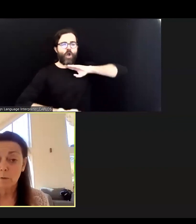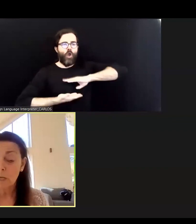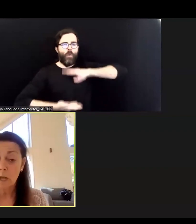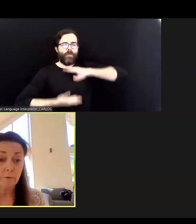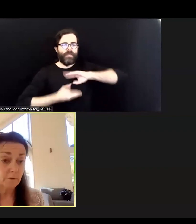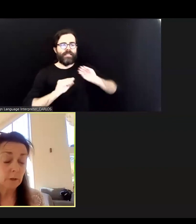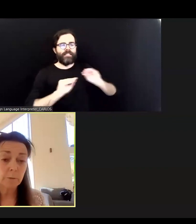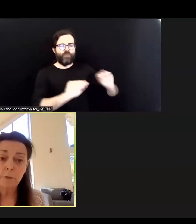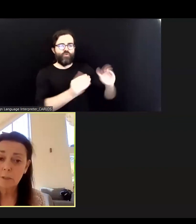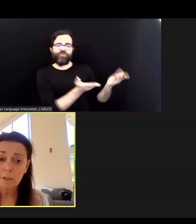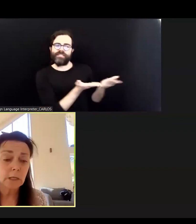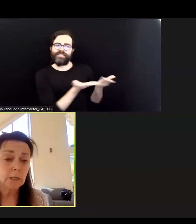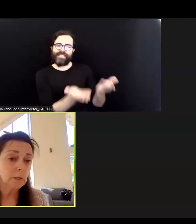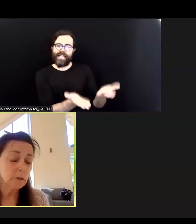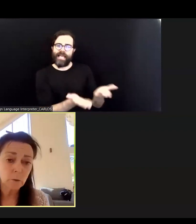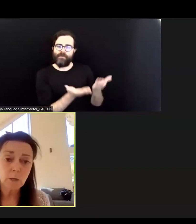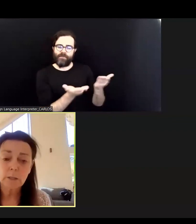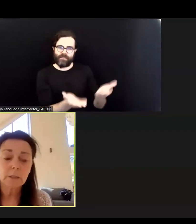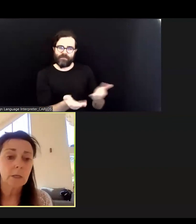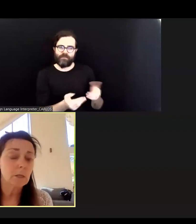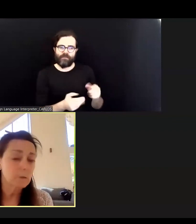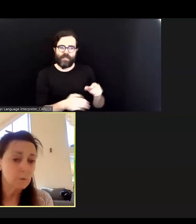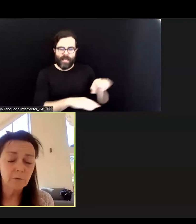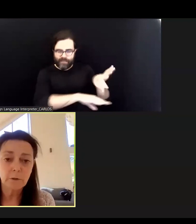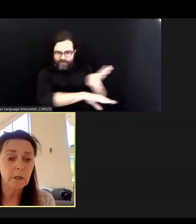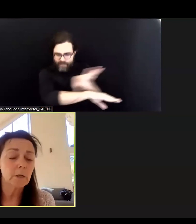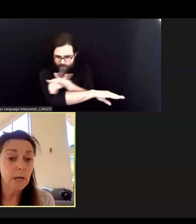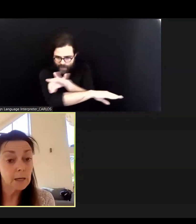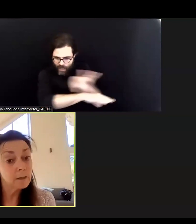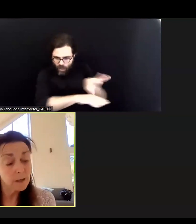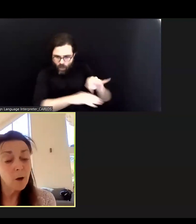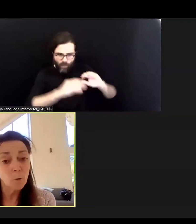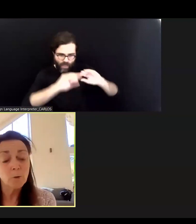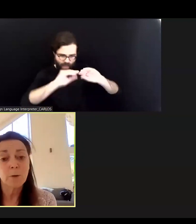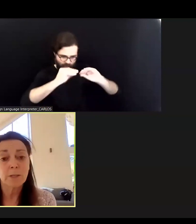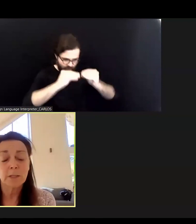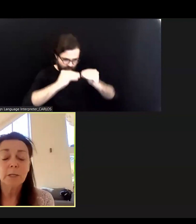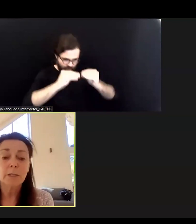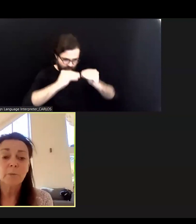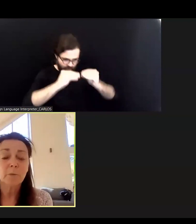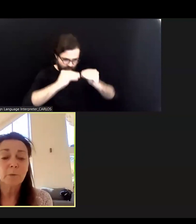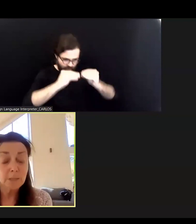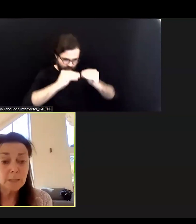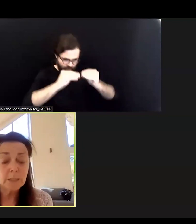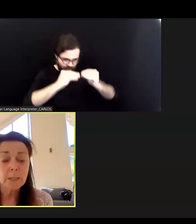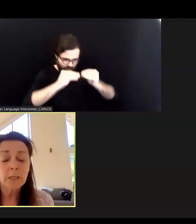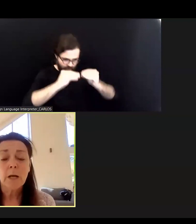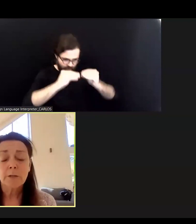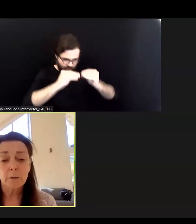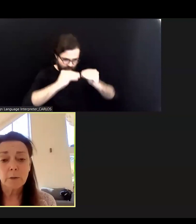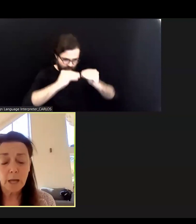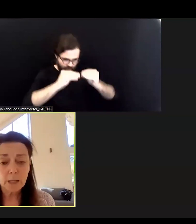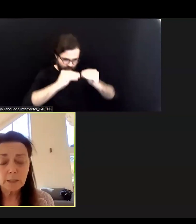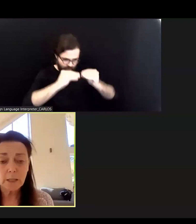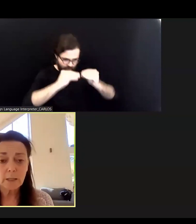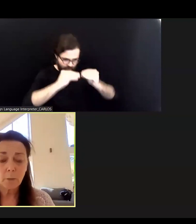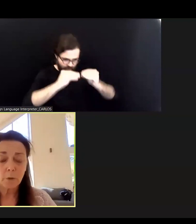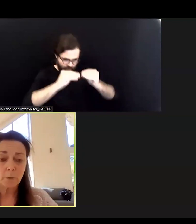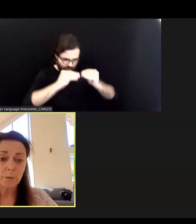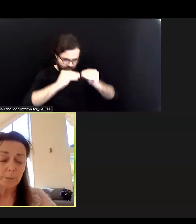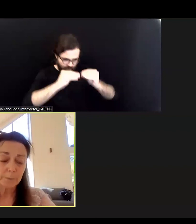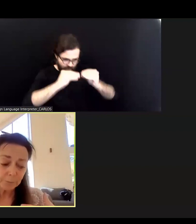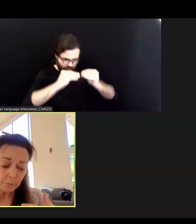Looking into the future is always difficult. Is this recorded? Because I will probably be wrong, whatever I say. No, but I